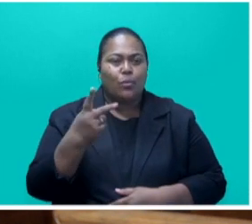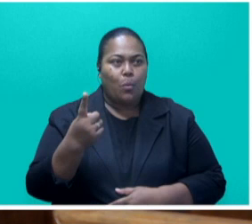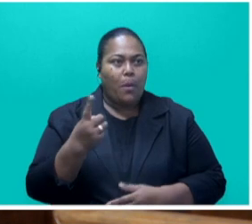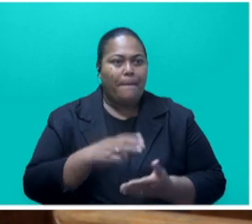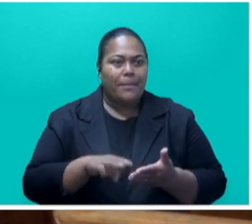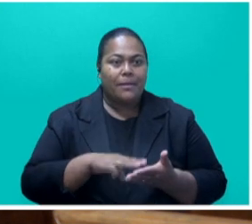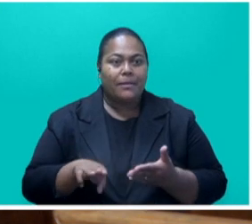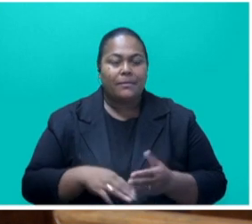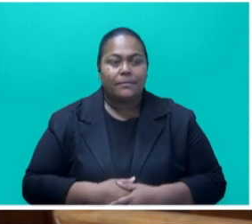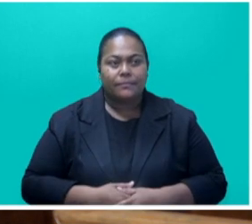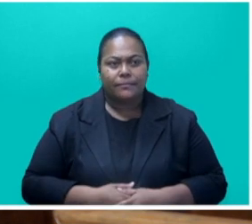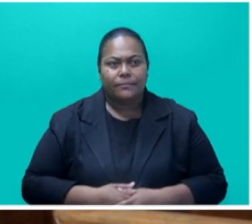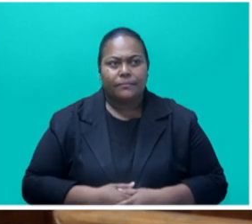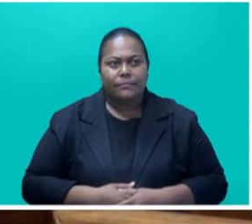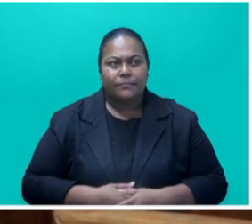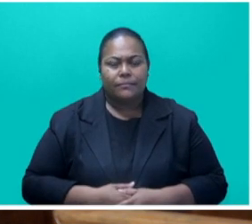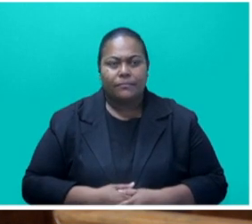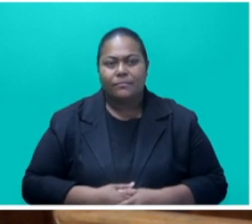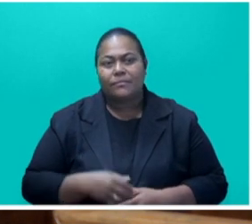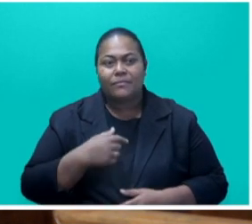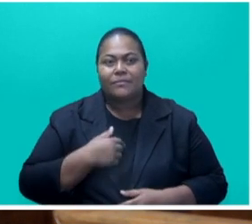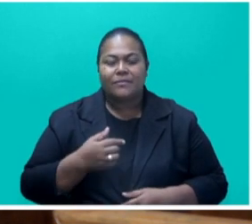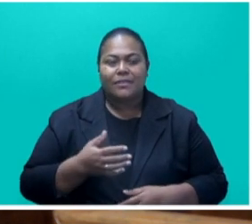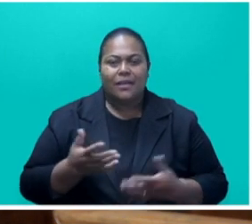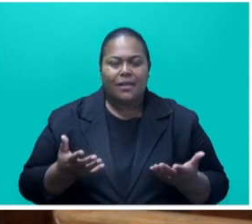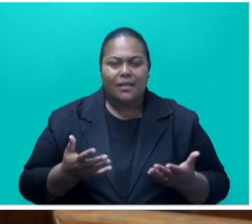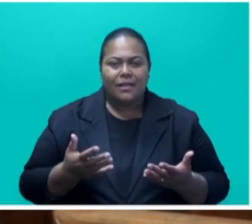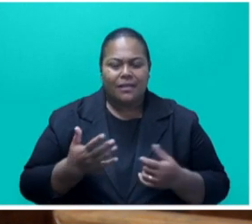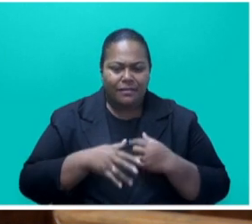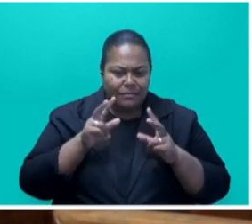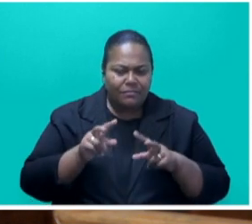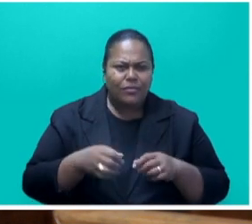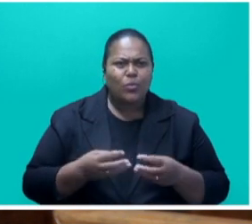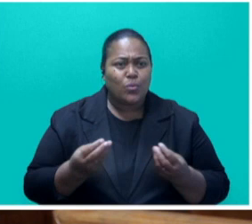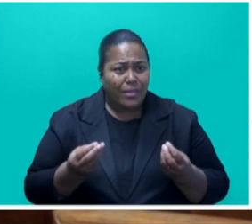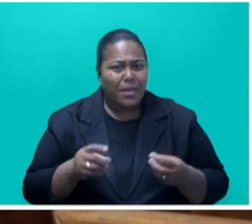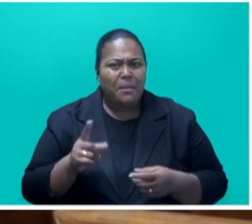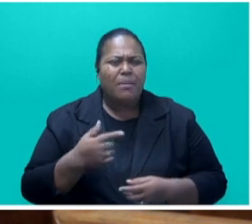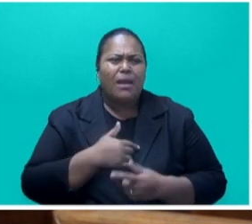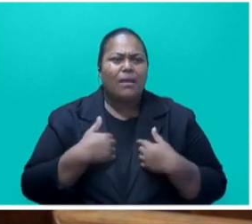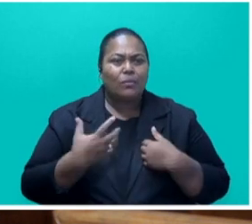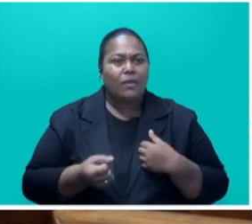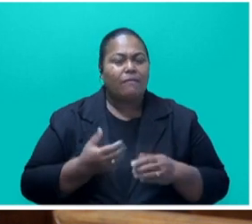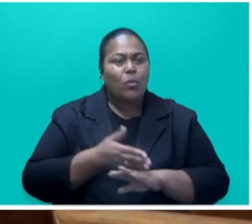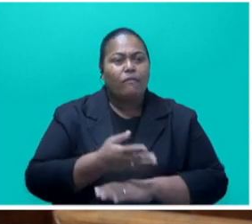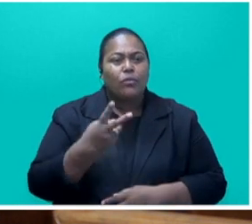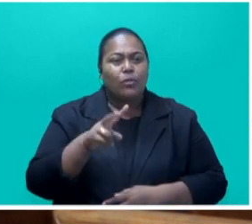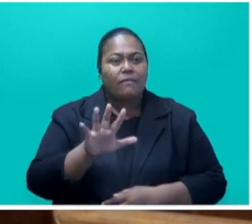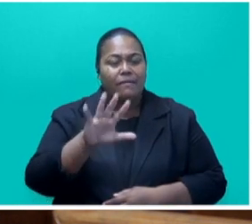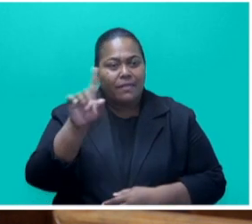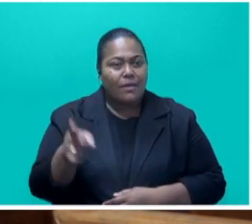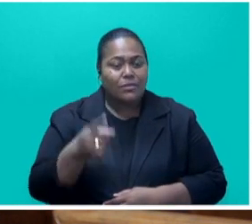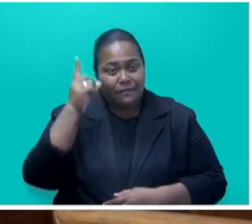I didn't quite appreciate this, Mr. Speaker, sir, but we have more than 25,000 Fiji citizens who are